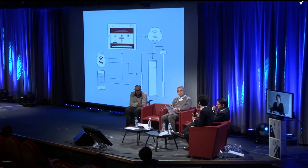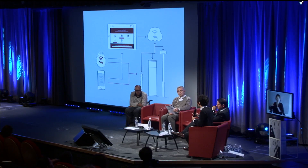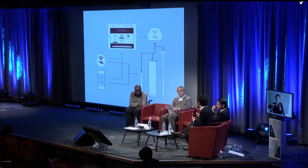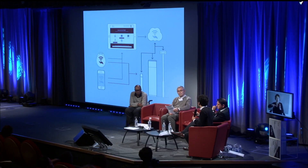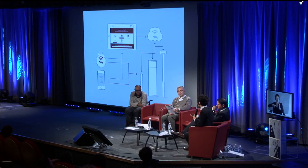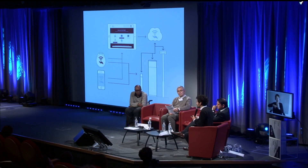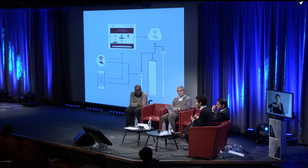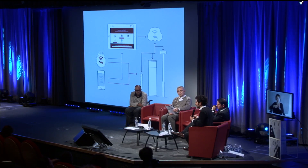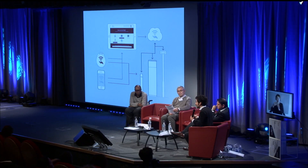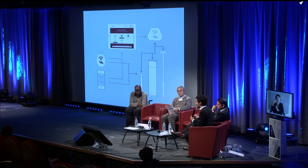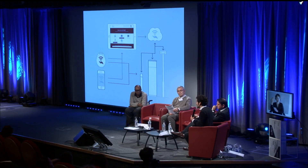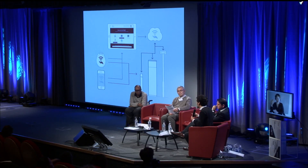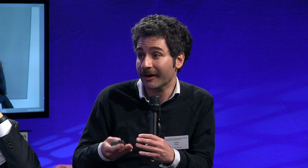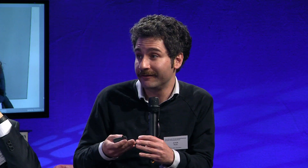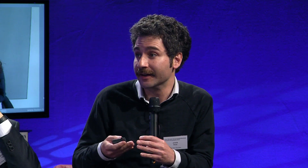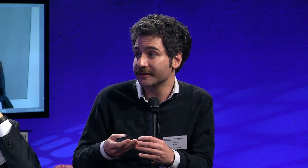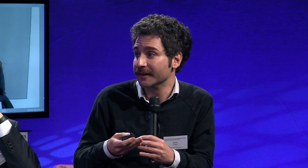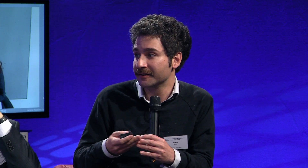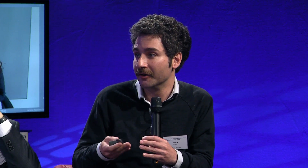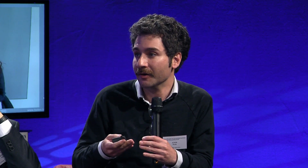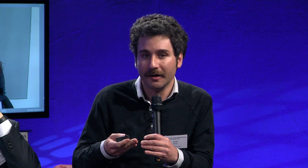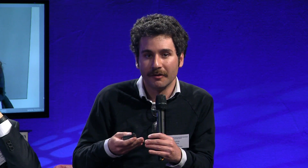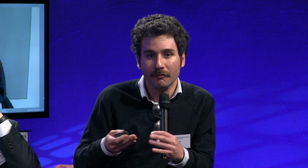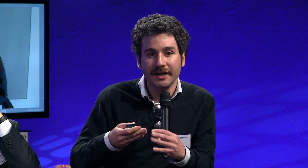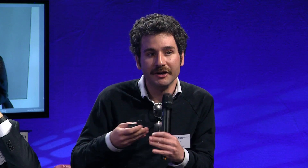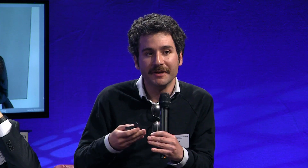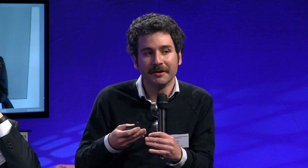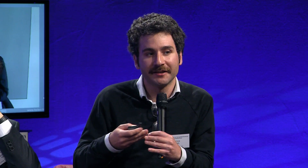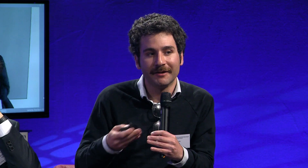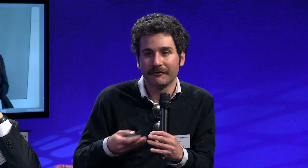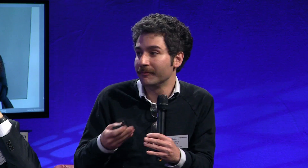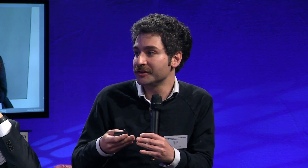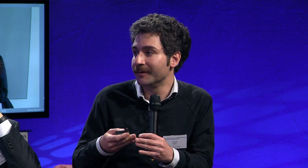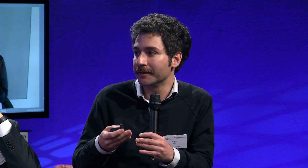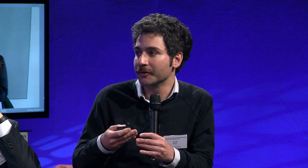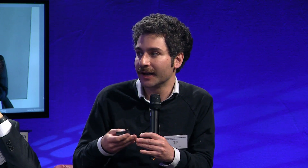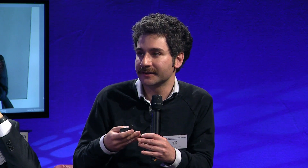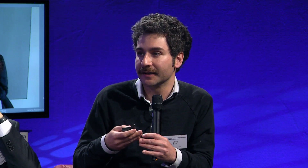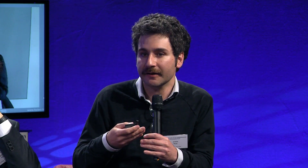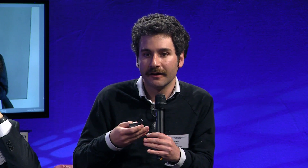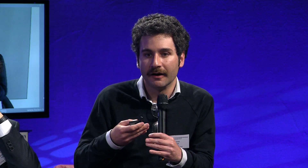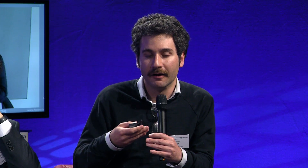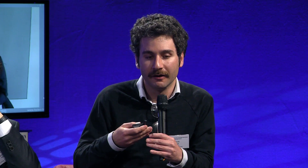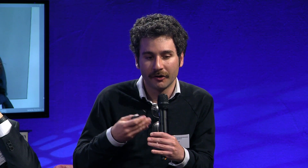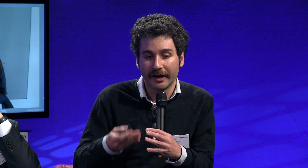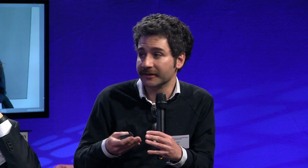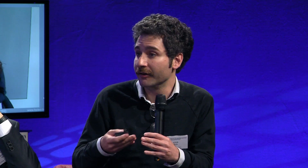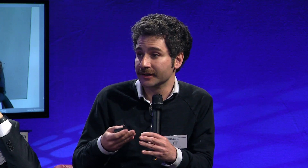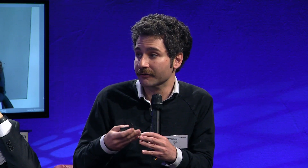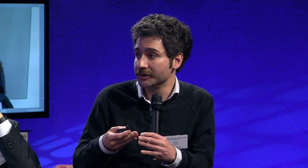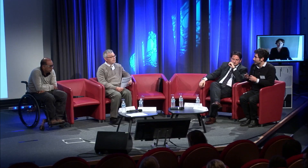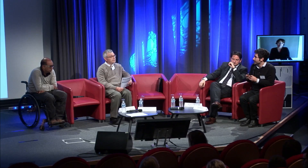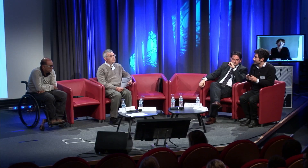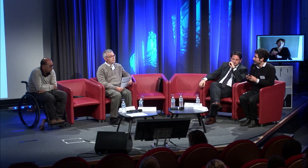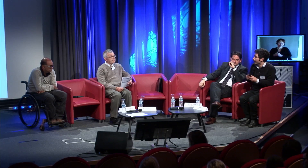sensitive to their expectations and fears. And so really, really minimizing the amount of information about them you're collecting creates a great